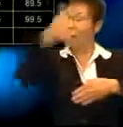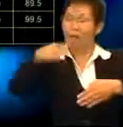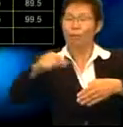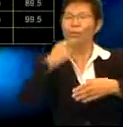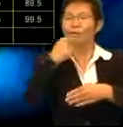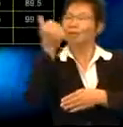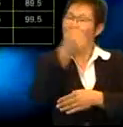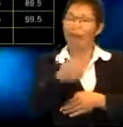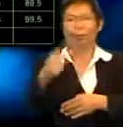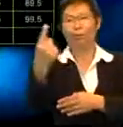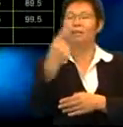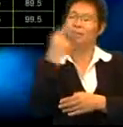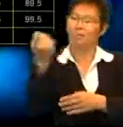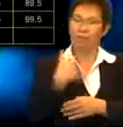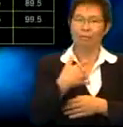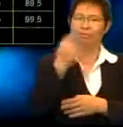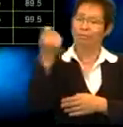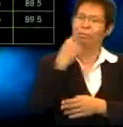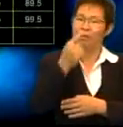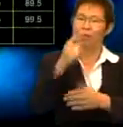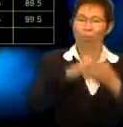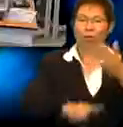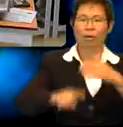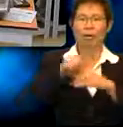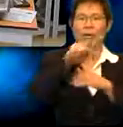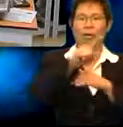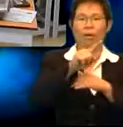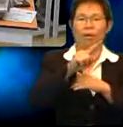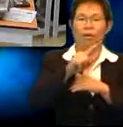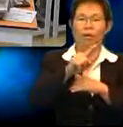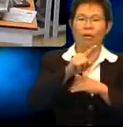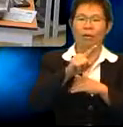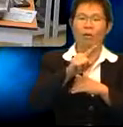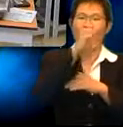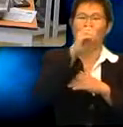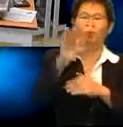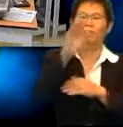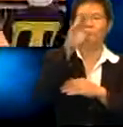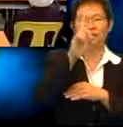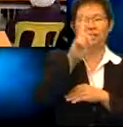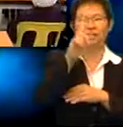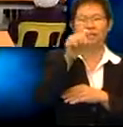Can anyone tell me what is the model class of the data?